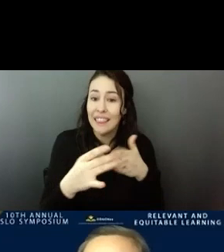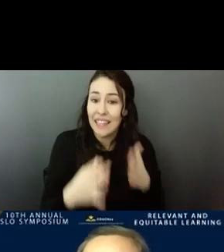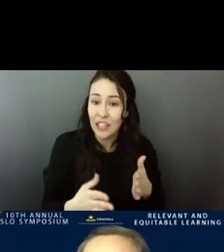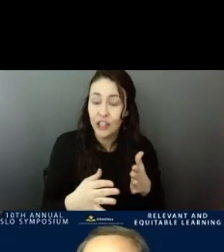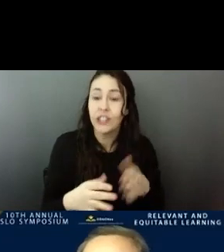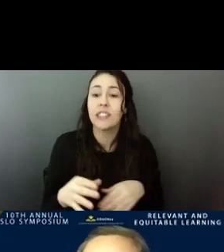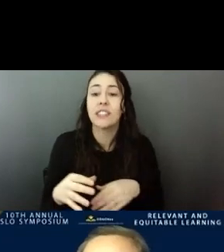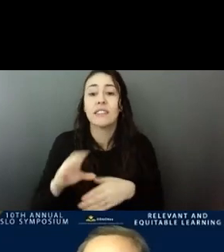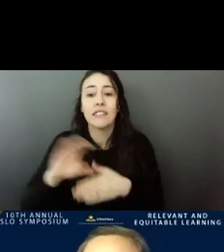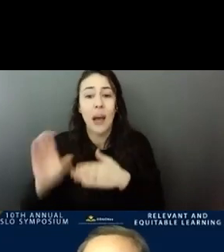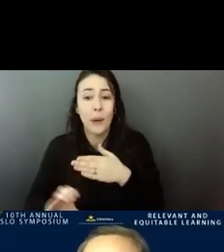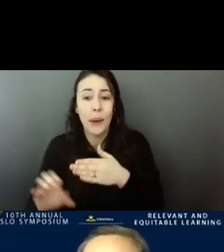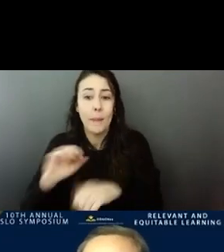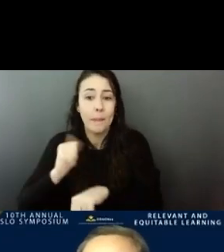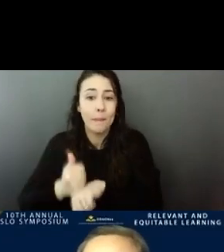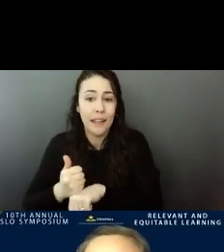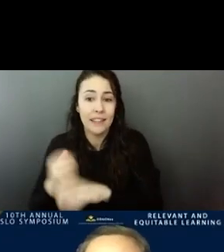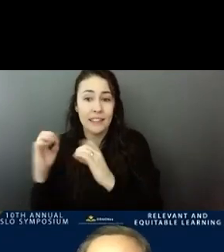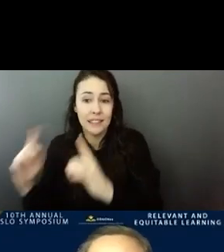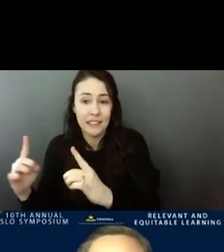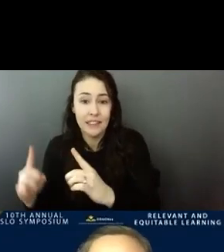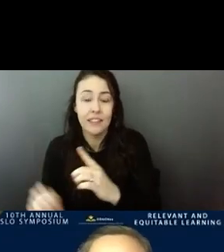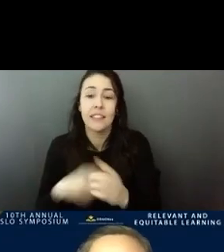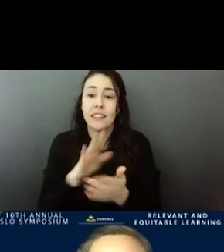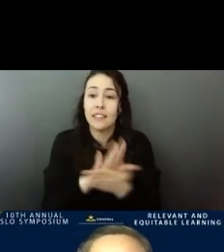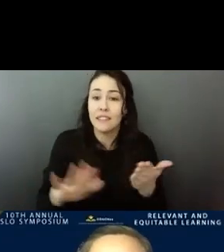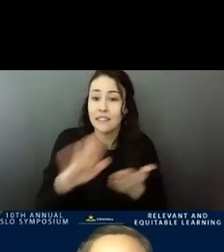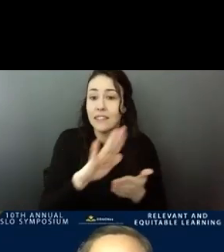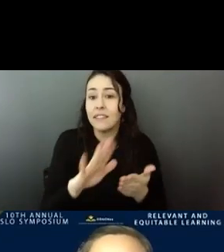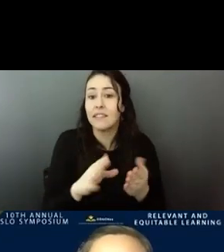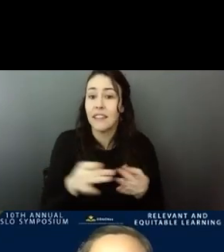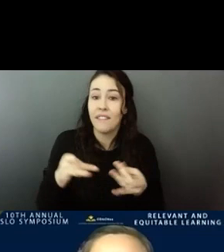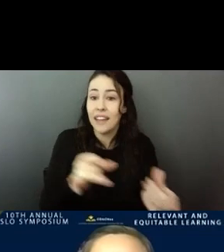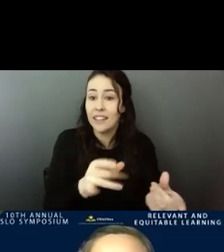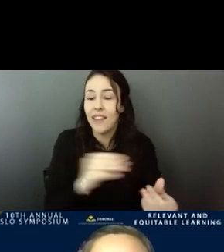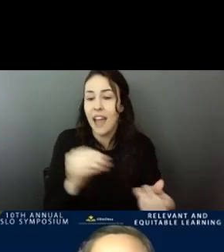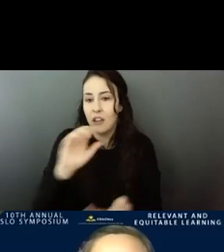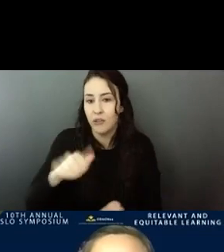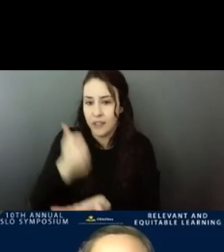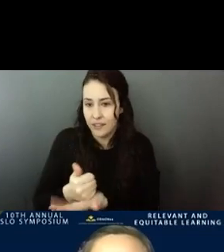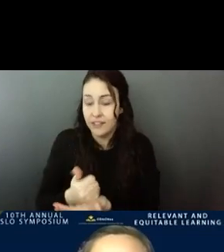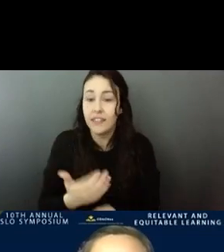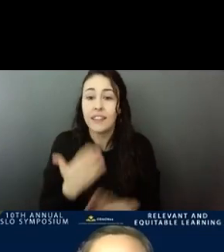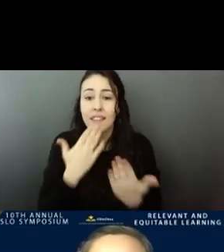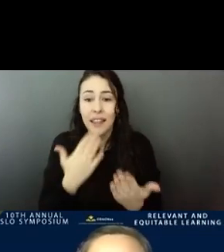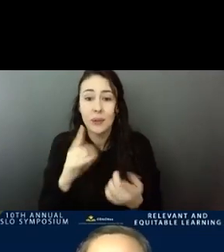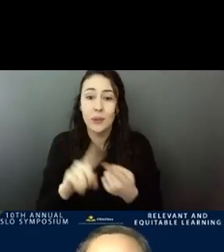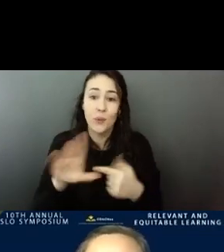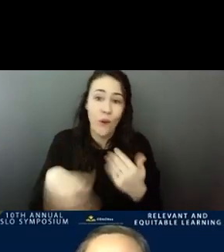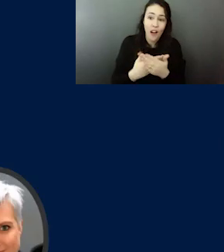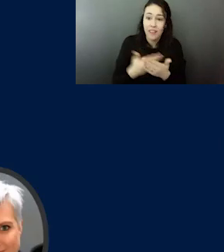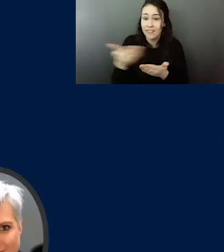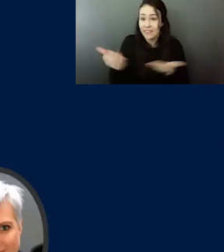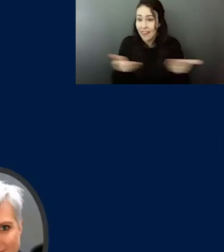outcomes-based education, institution effectiveness, and accreditation. Thank you all thank you to our all guests, and special